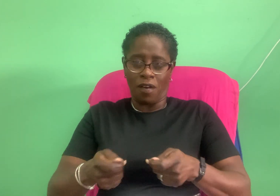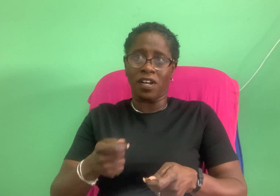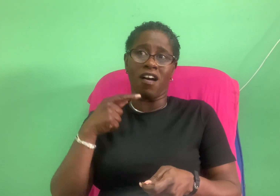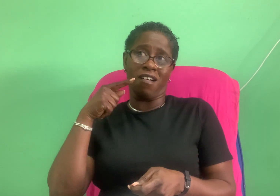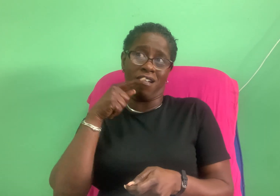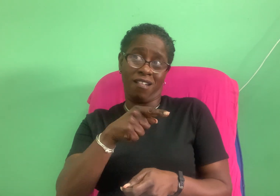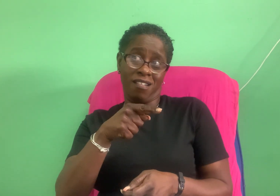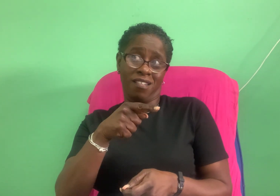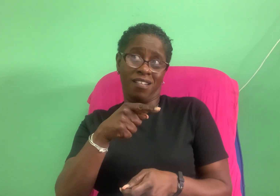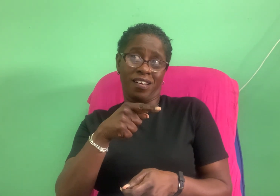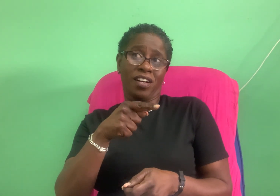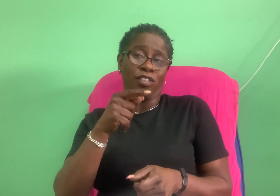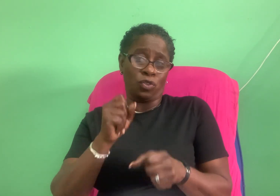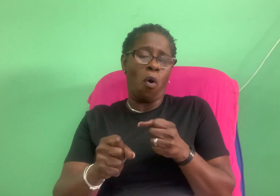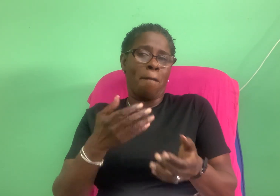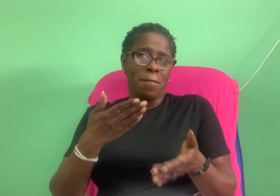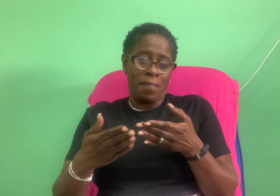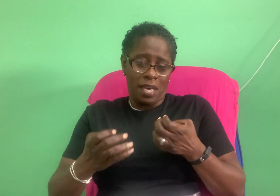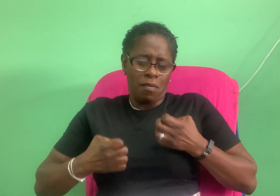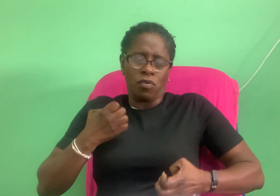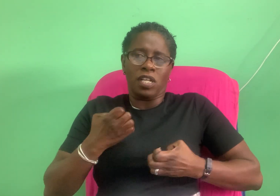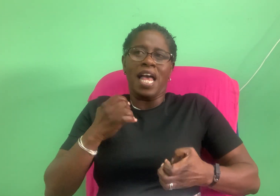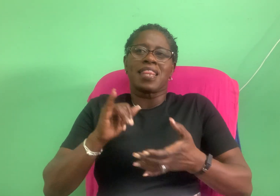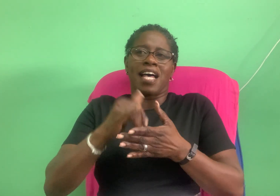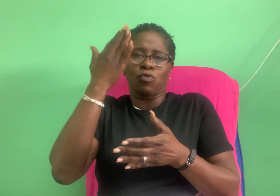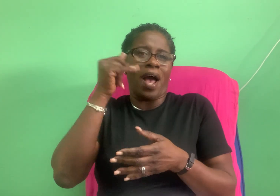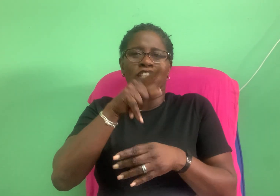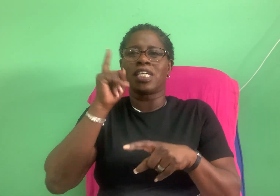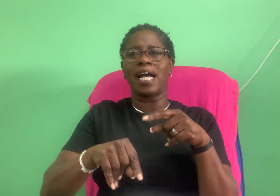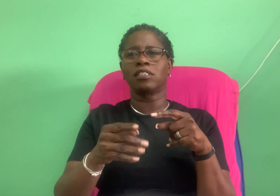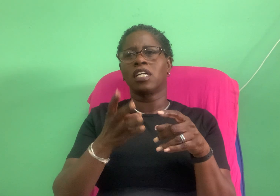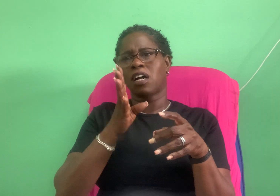my significant history of complex trauma is impacting my social